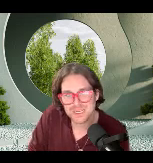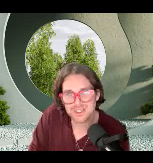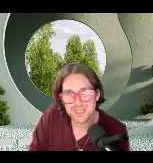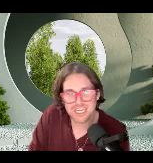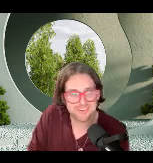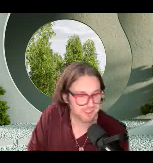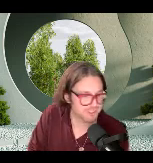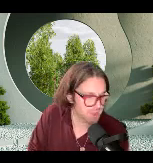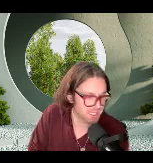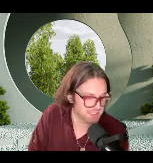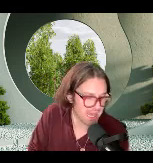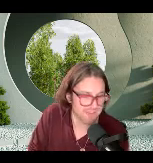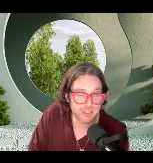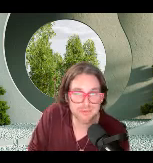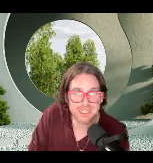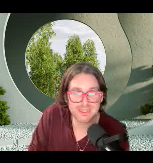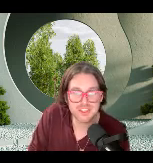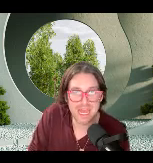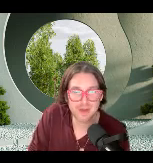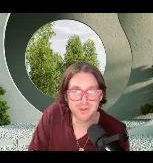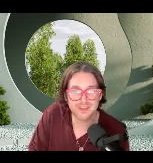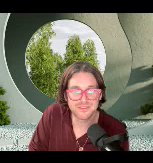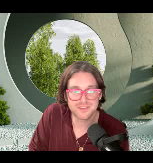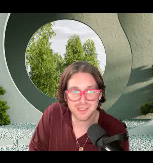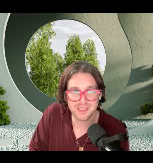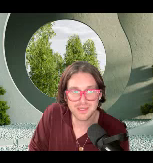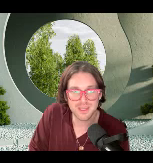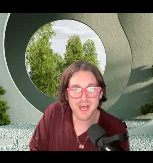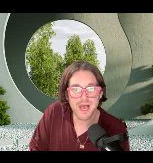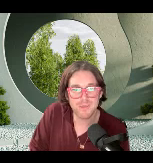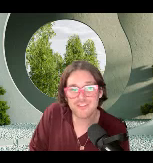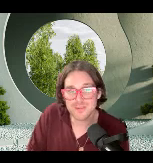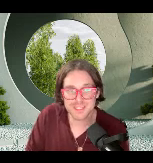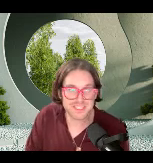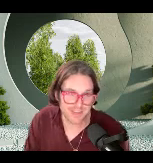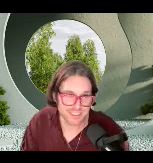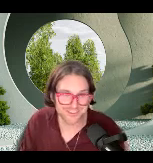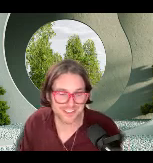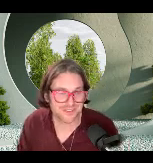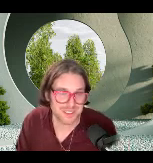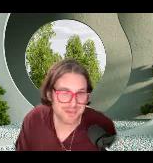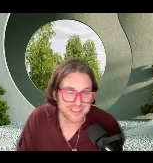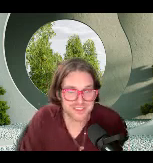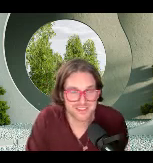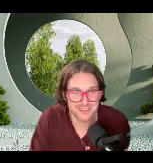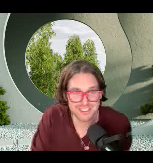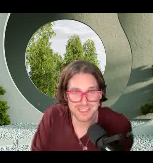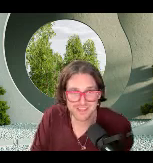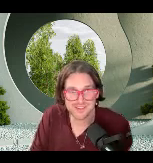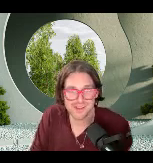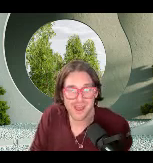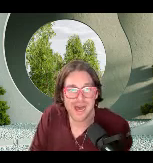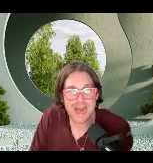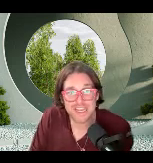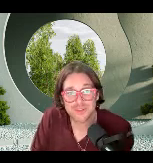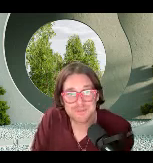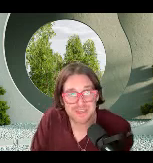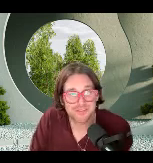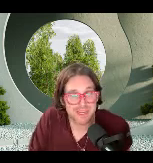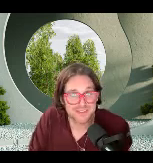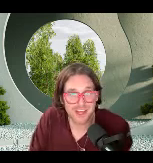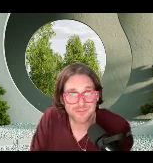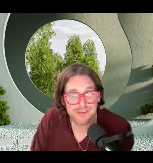What would you answer? And if you're joining us live, you can put it in the chat. We would love to see. And everybody's going to have a different response to this.